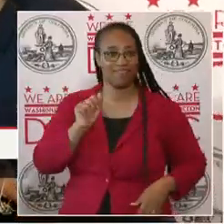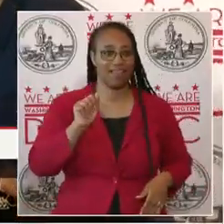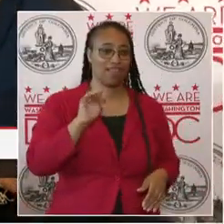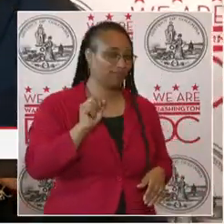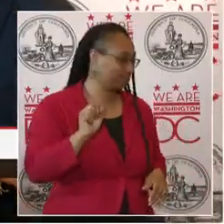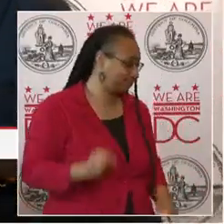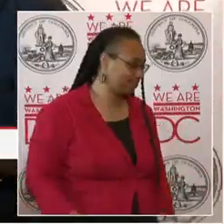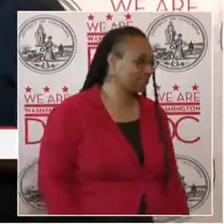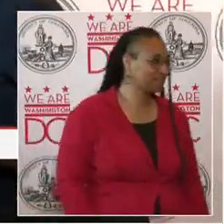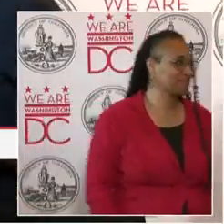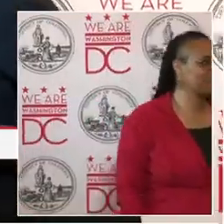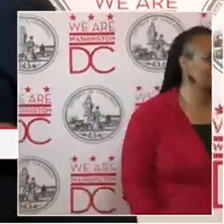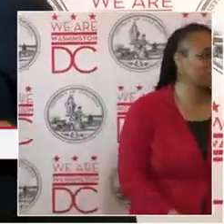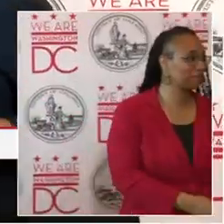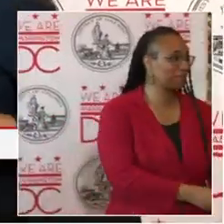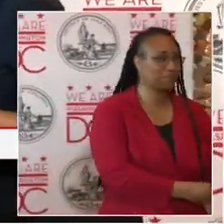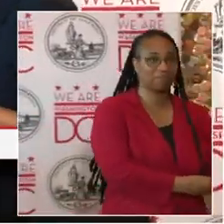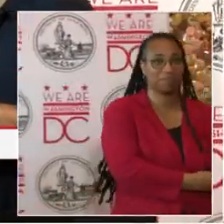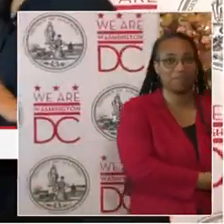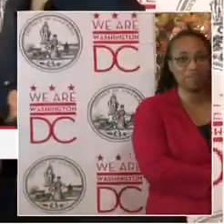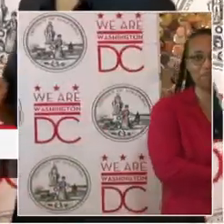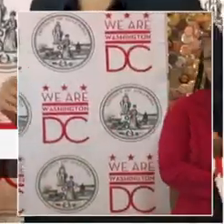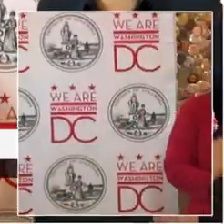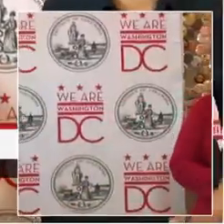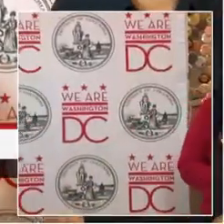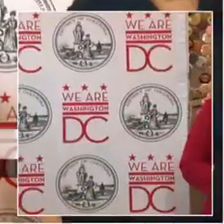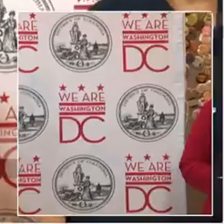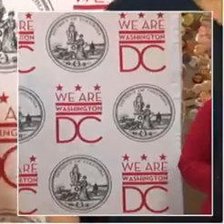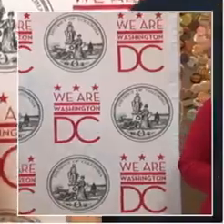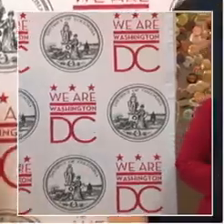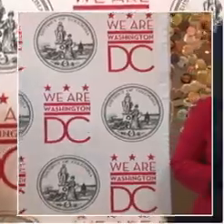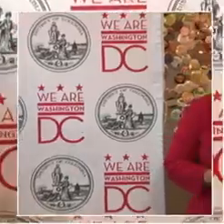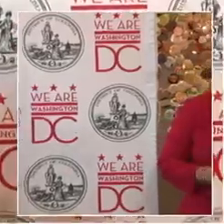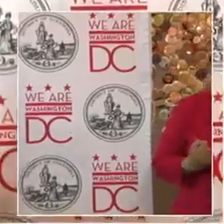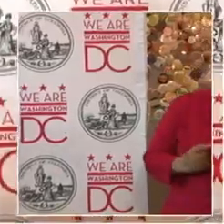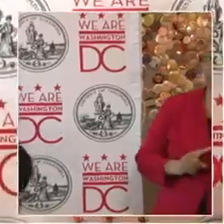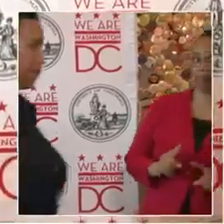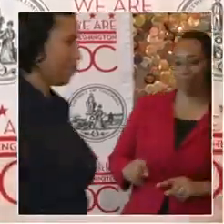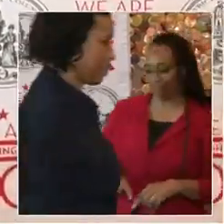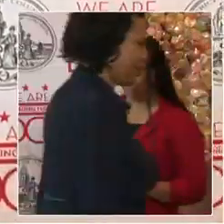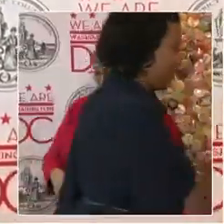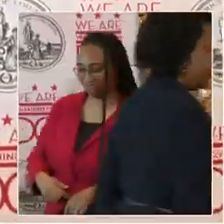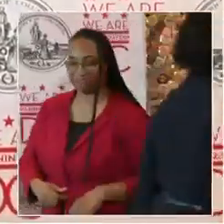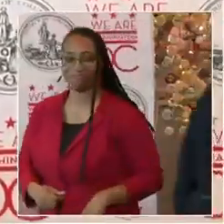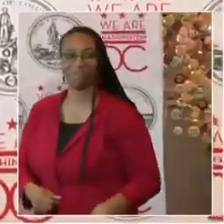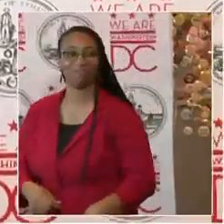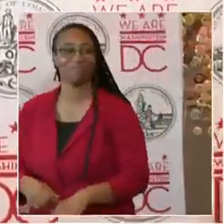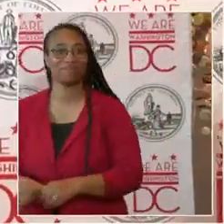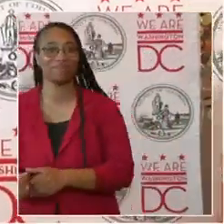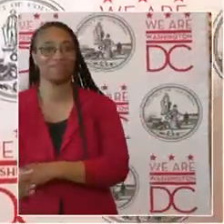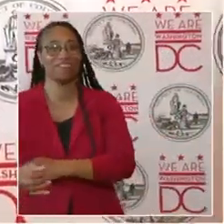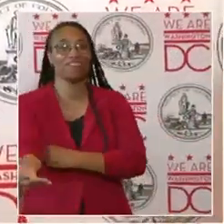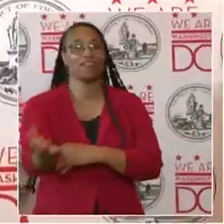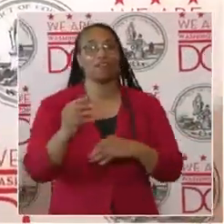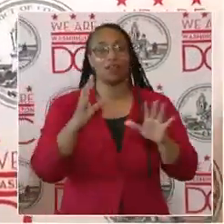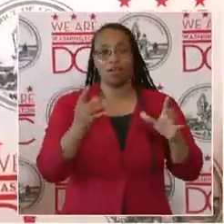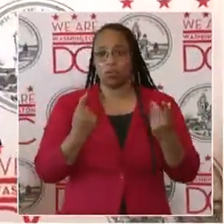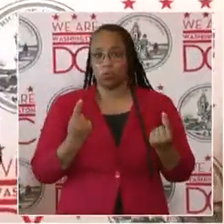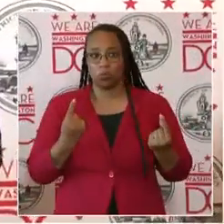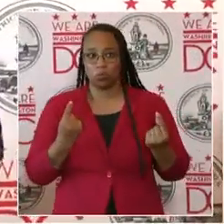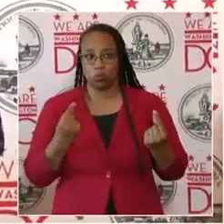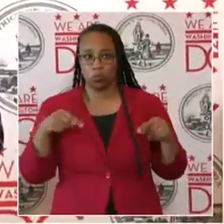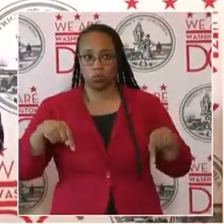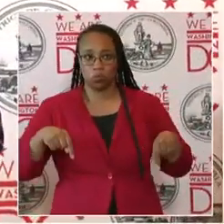remarks, could you just introduce them in the order that you called them? All right. Look, what we do in D.C. is we can pass the